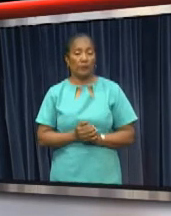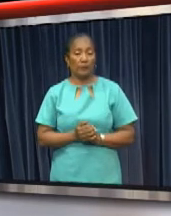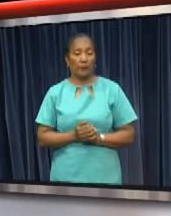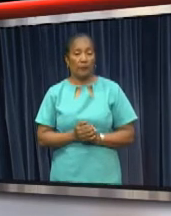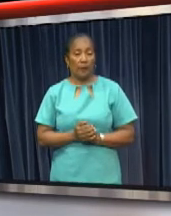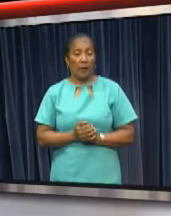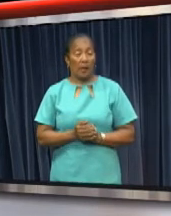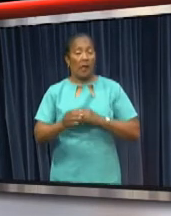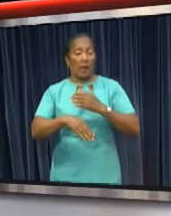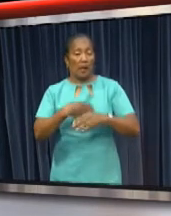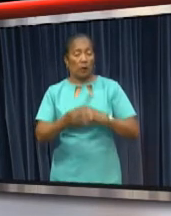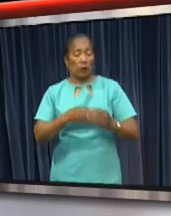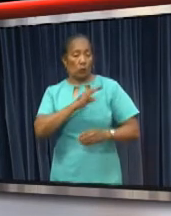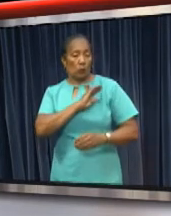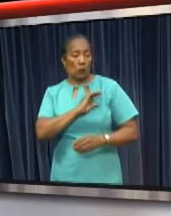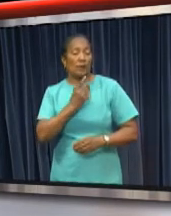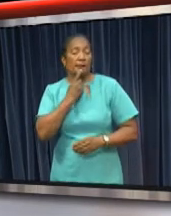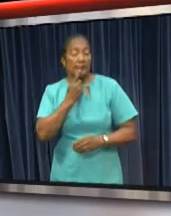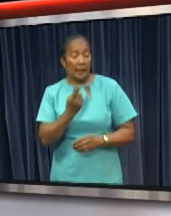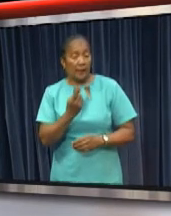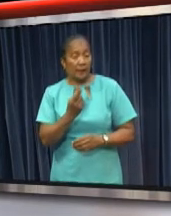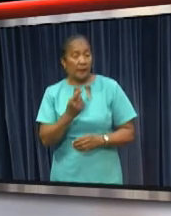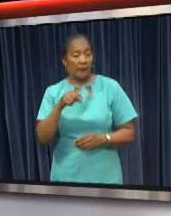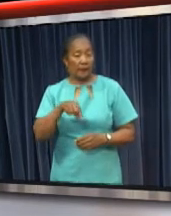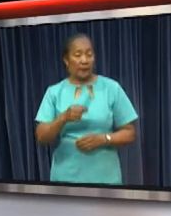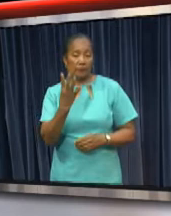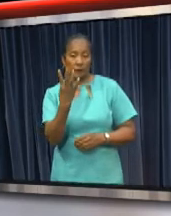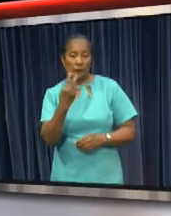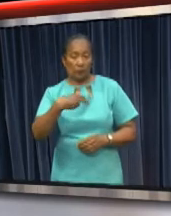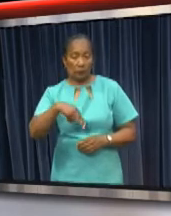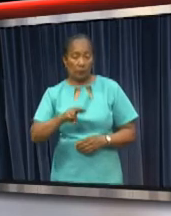was, among other things stated, that SRD